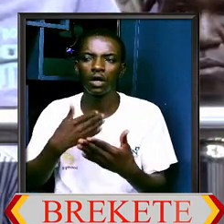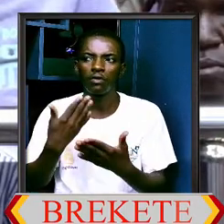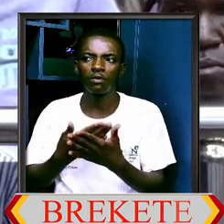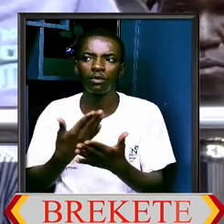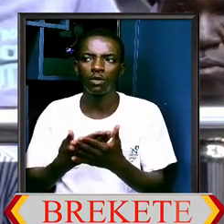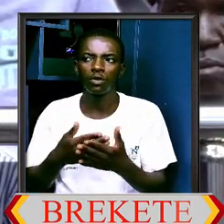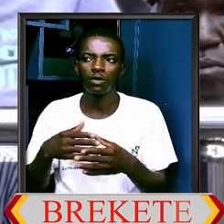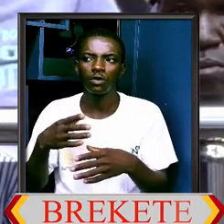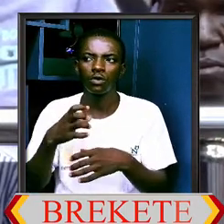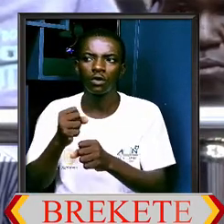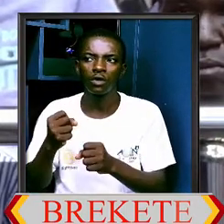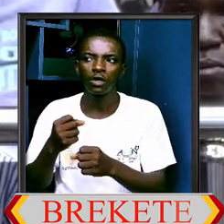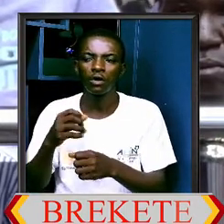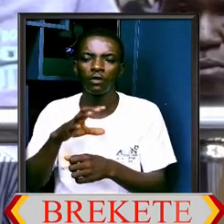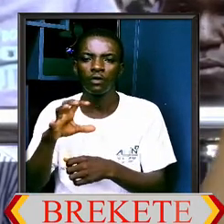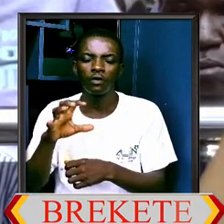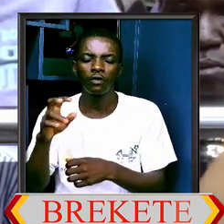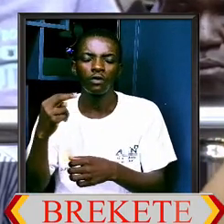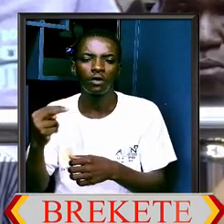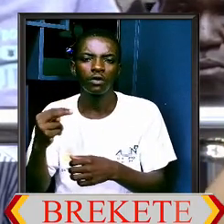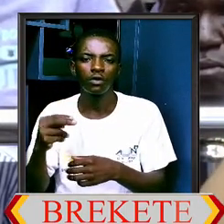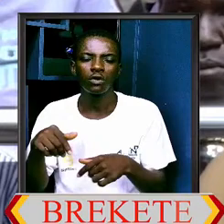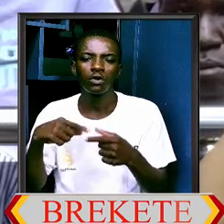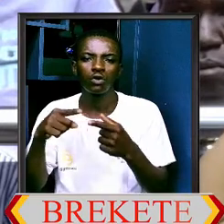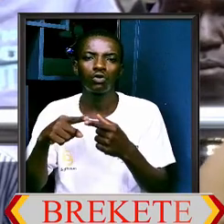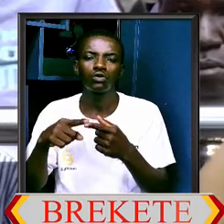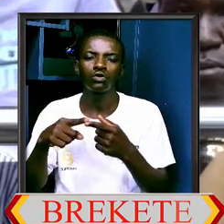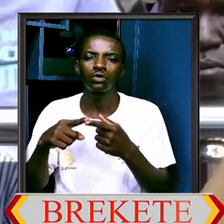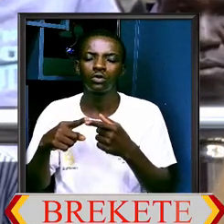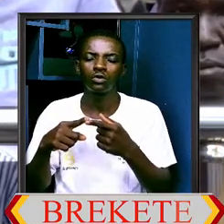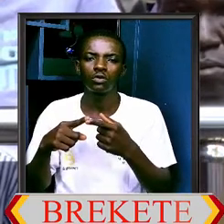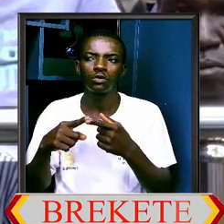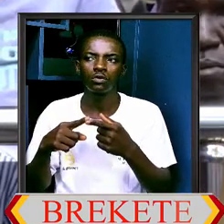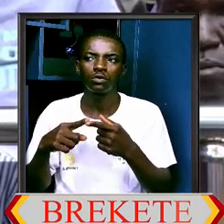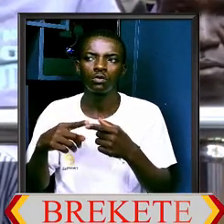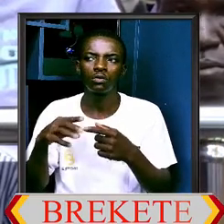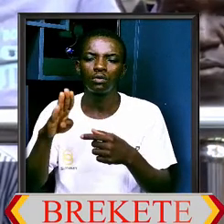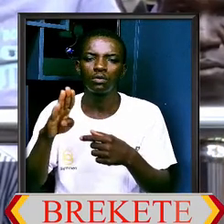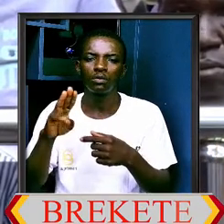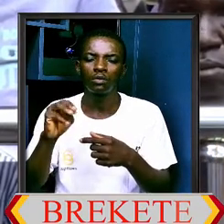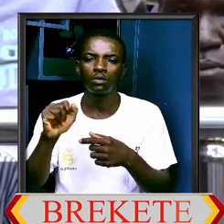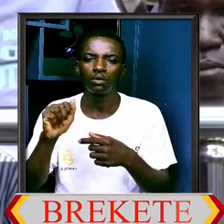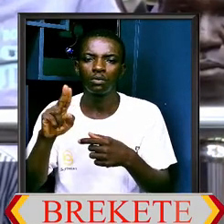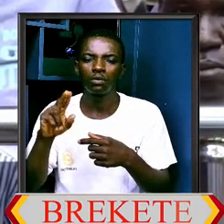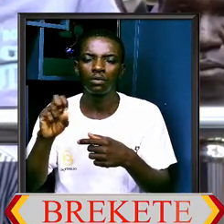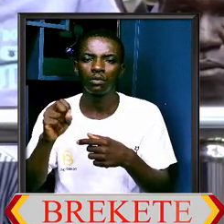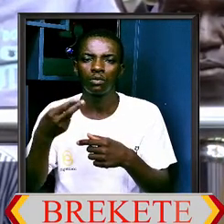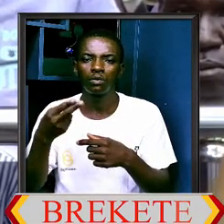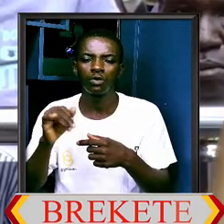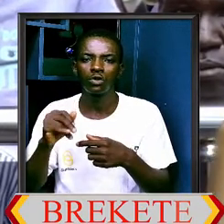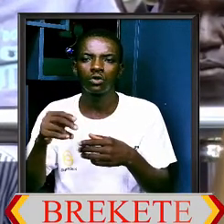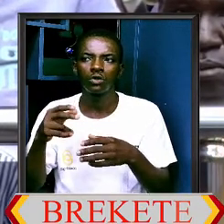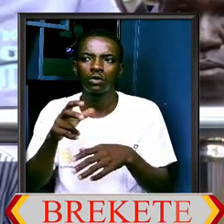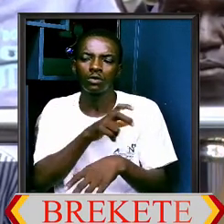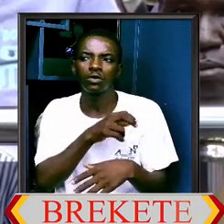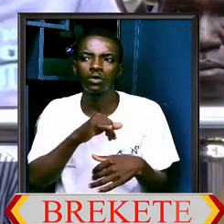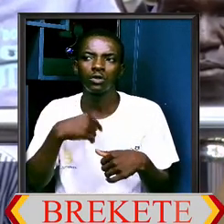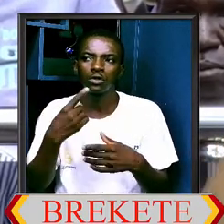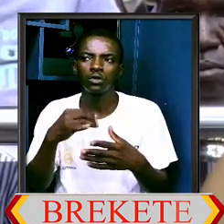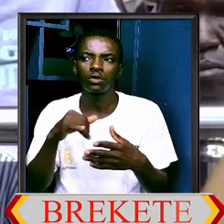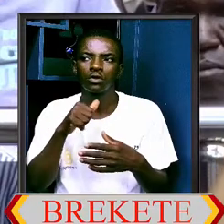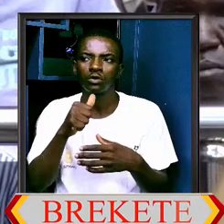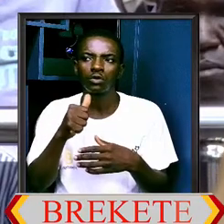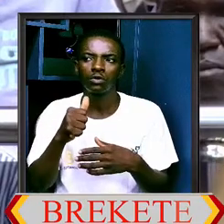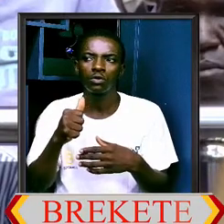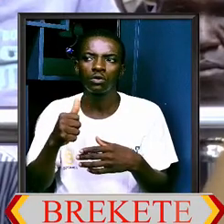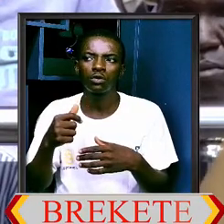I should collect 500 naira and go to Mabuchi station and report. So when we went there, they said, me,